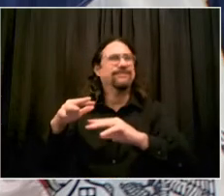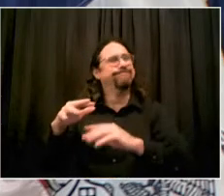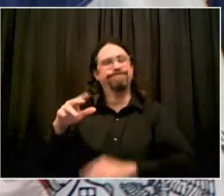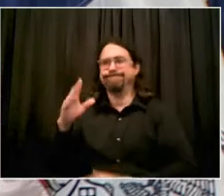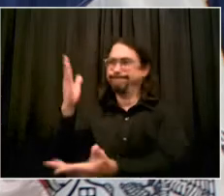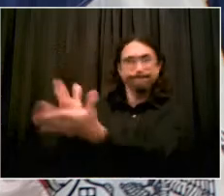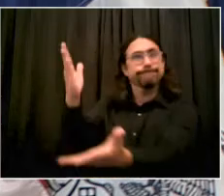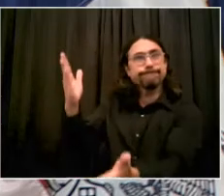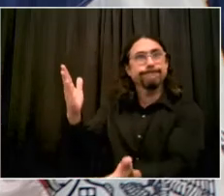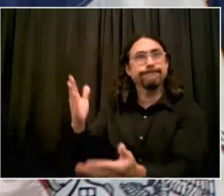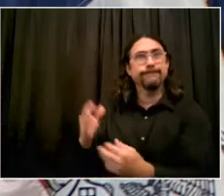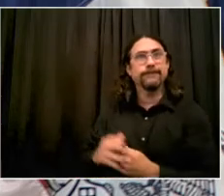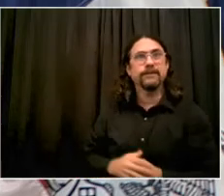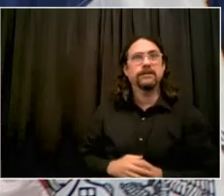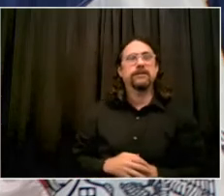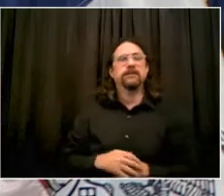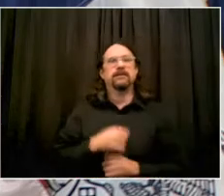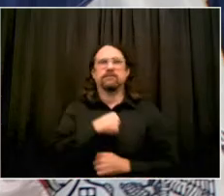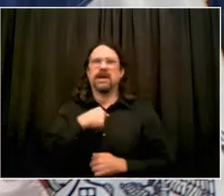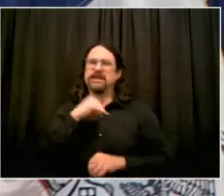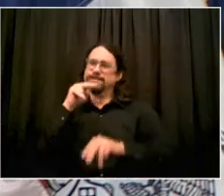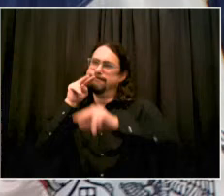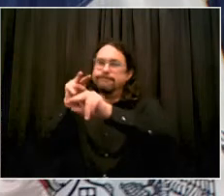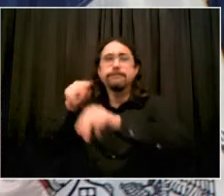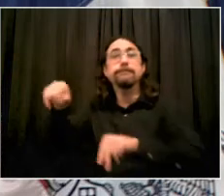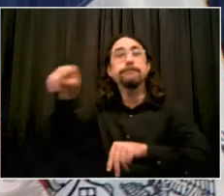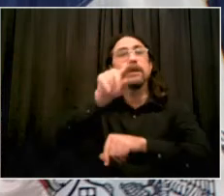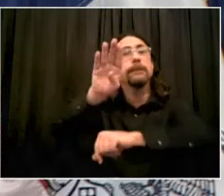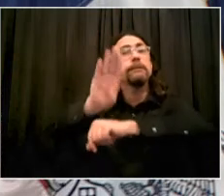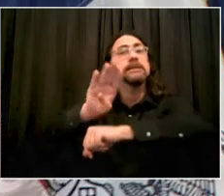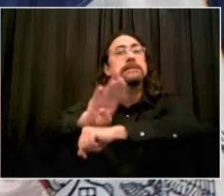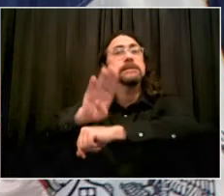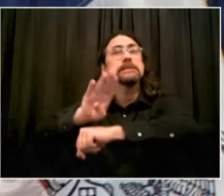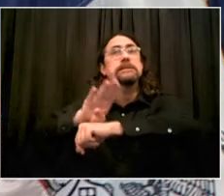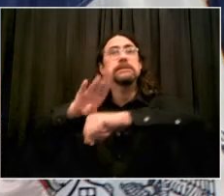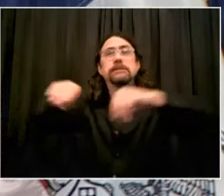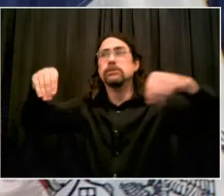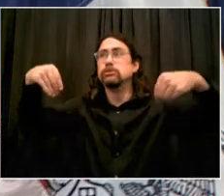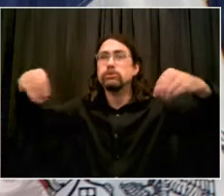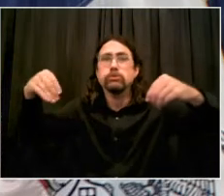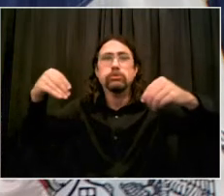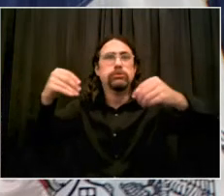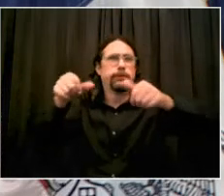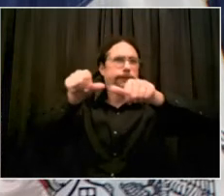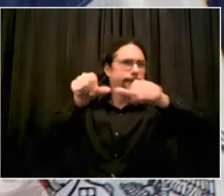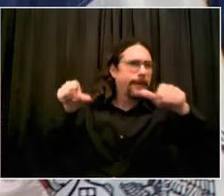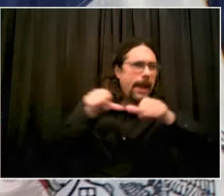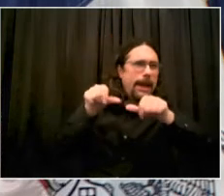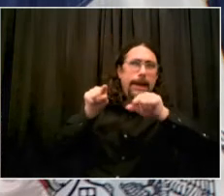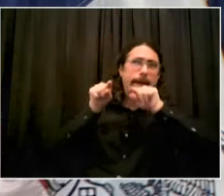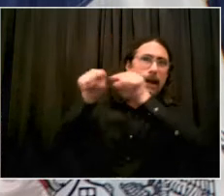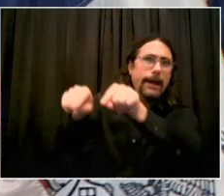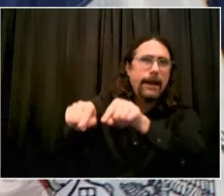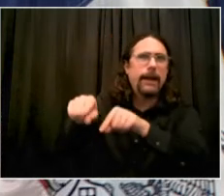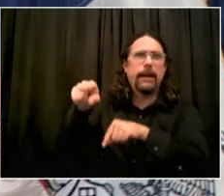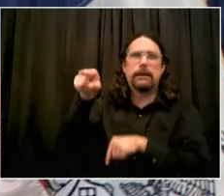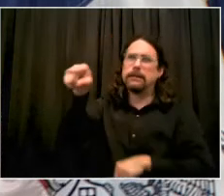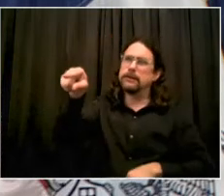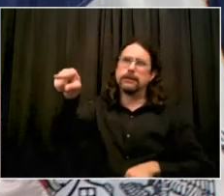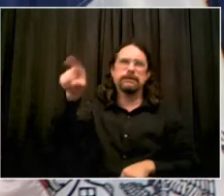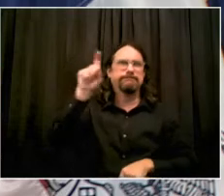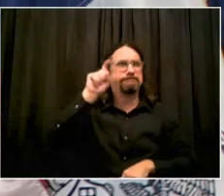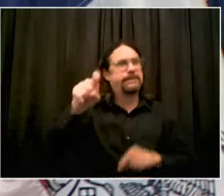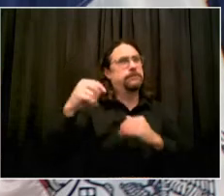it as carefully as possible. But it is a situation at this point that's very serious, and we have to have all options on the